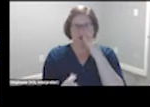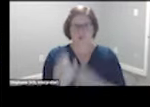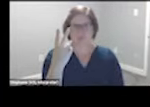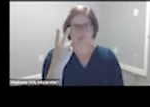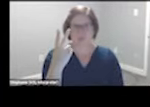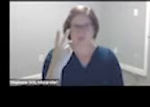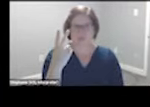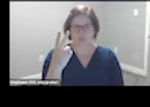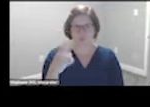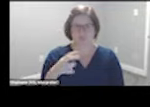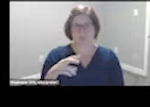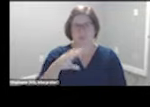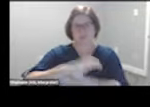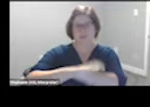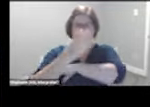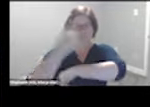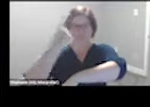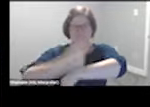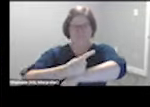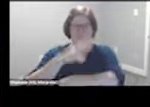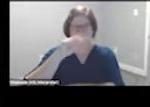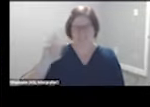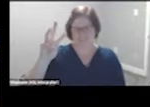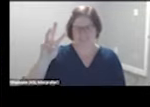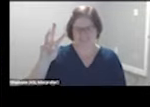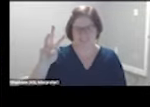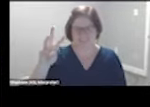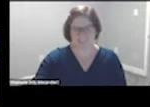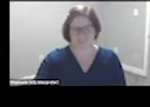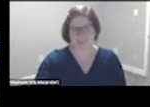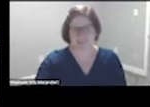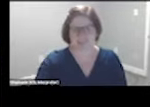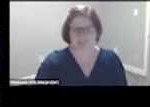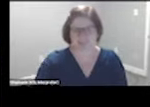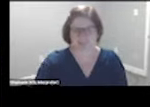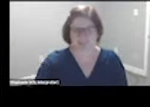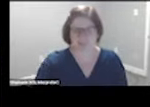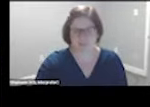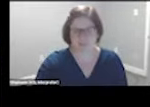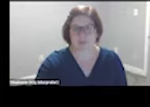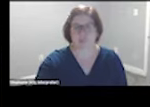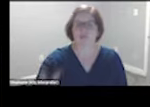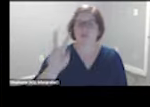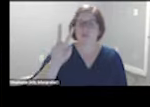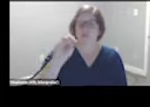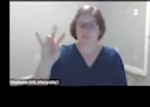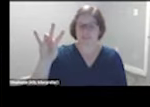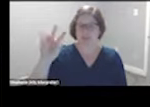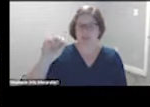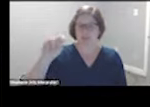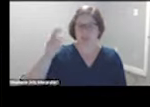2006 Christmas Day, it was the final. And 2007 April, I went to the Russia, to the